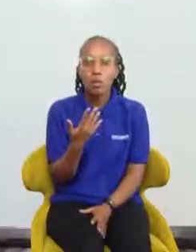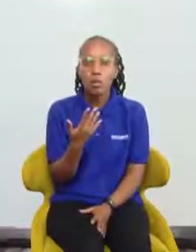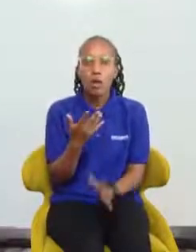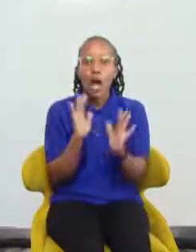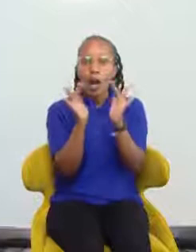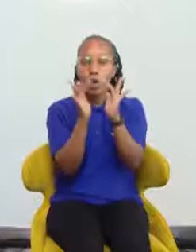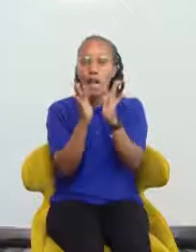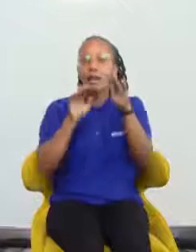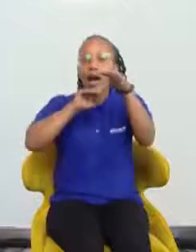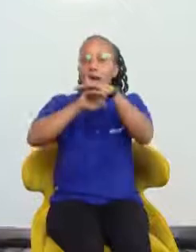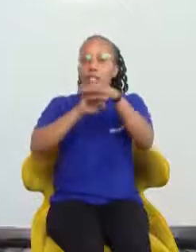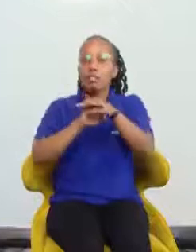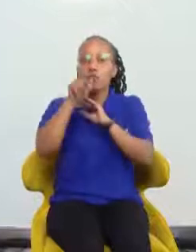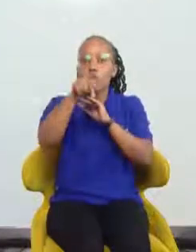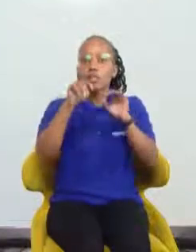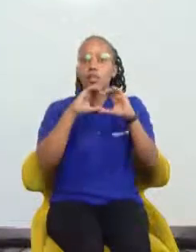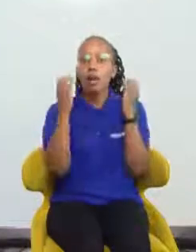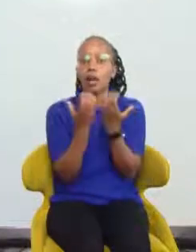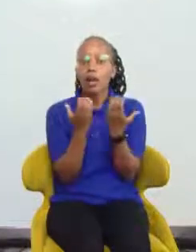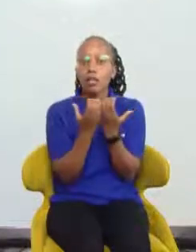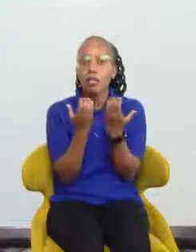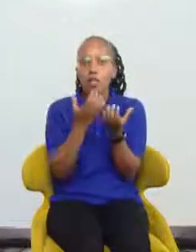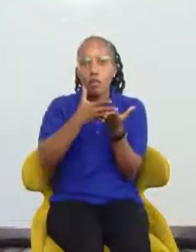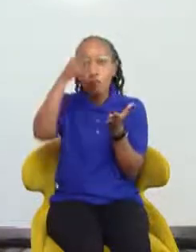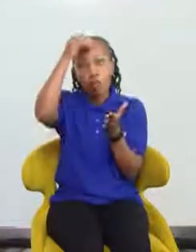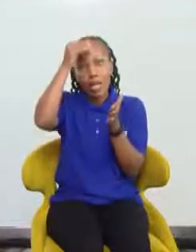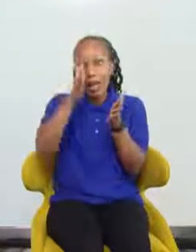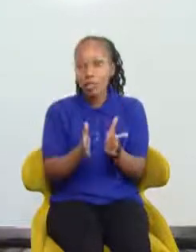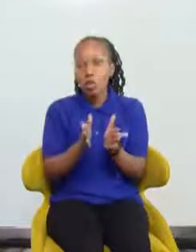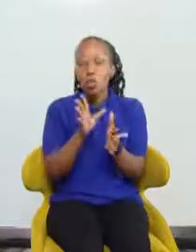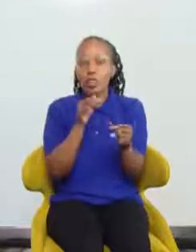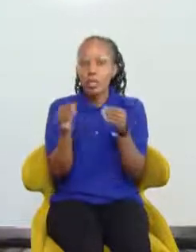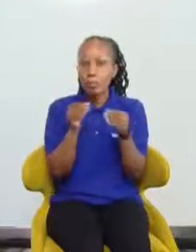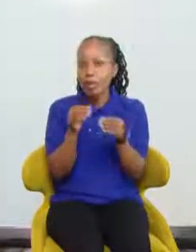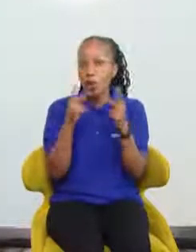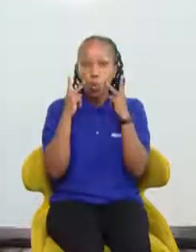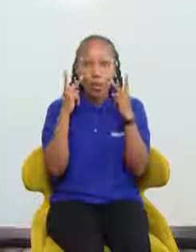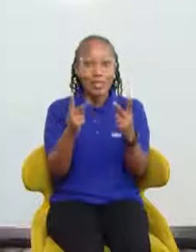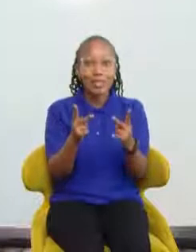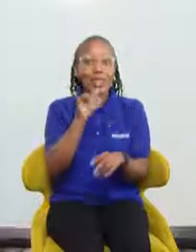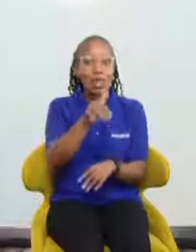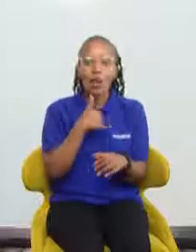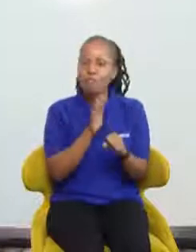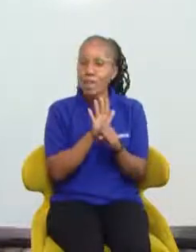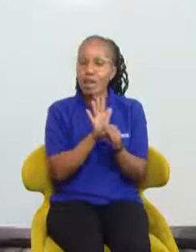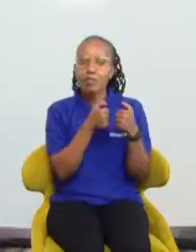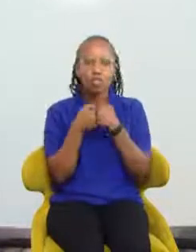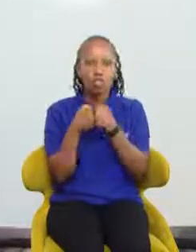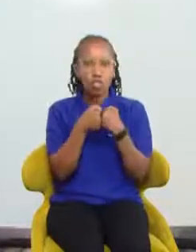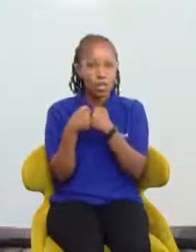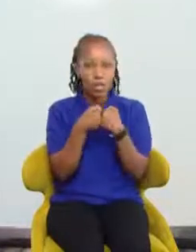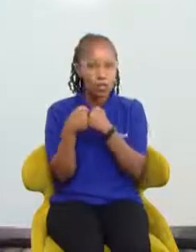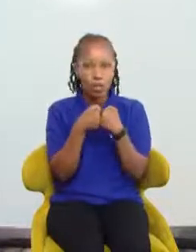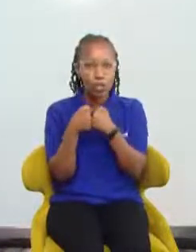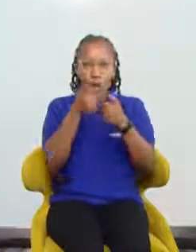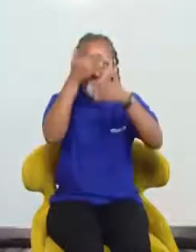online access for these classes for learners with disabilities. So you can see that there are so many challenges that persons with disabilities are